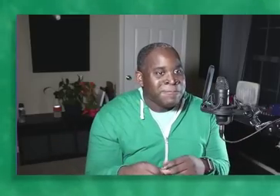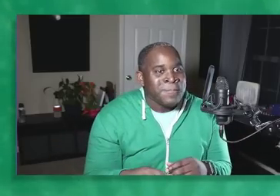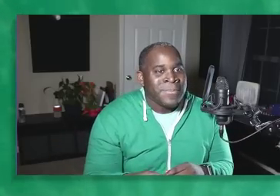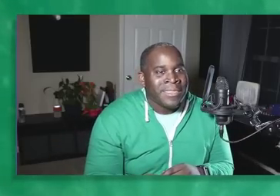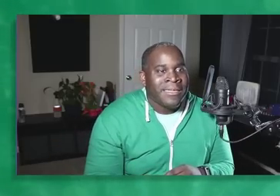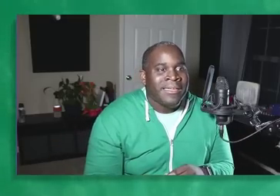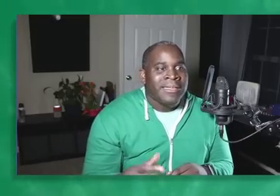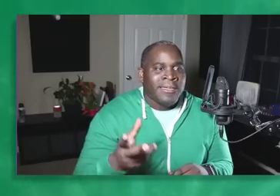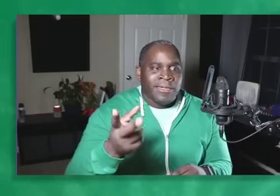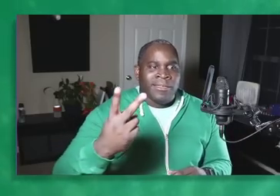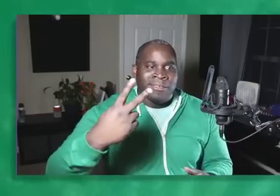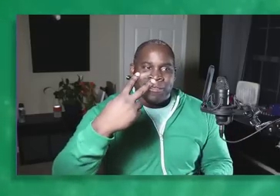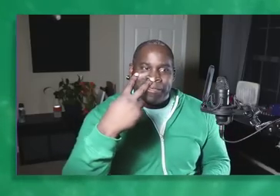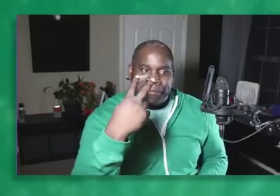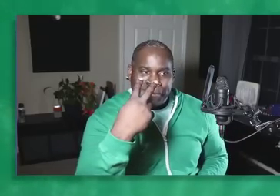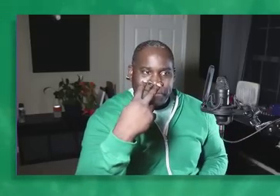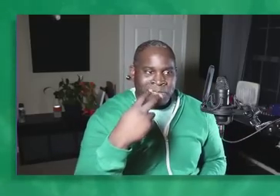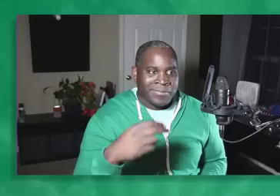question.